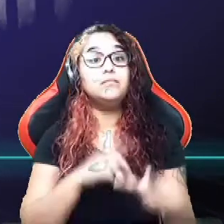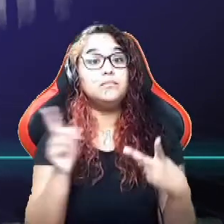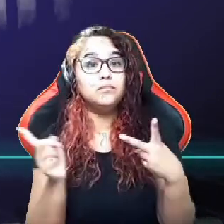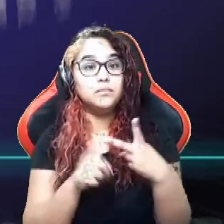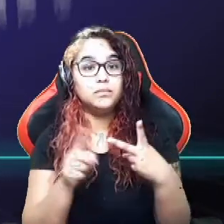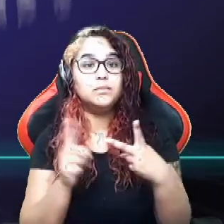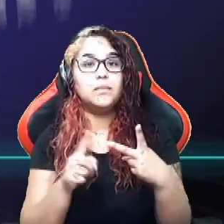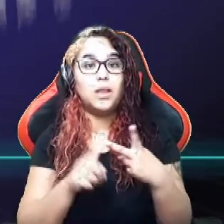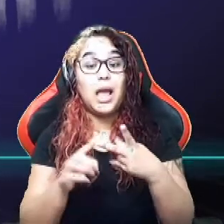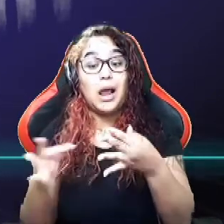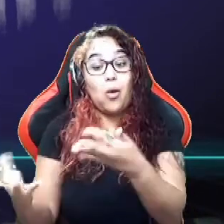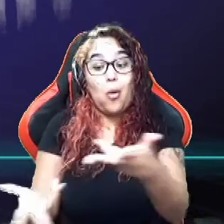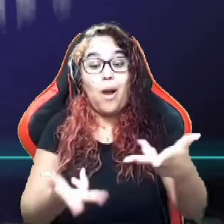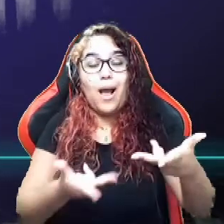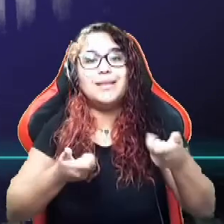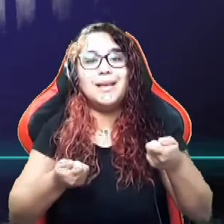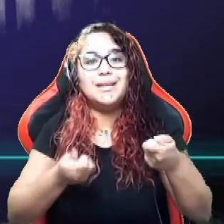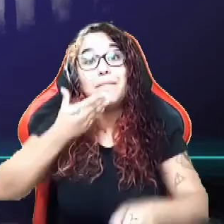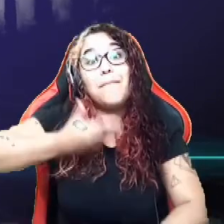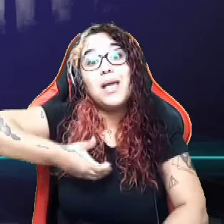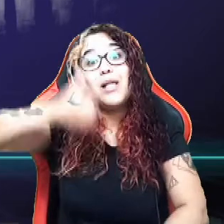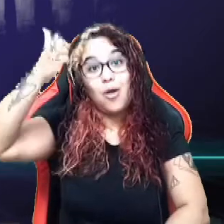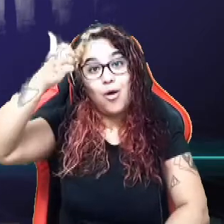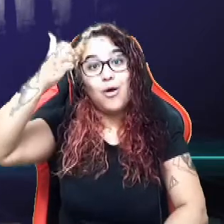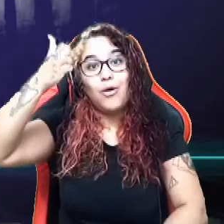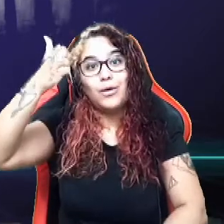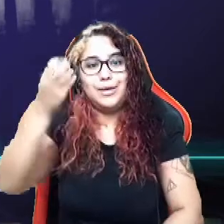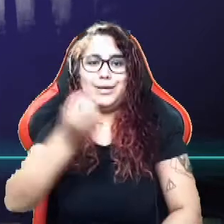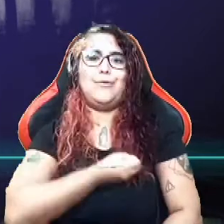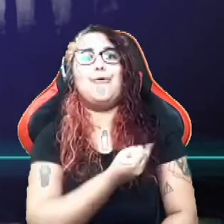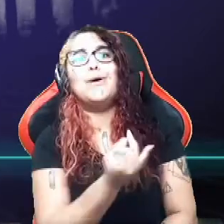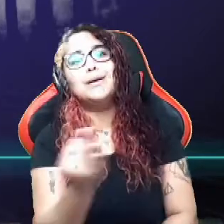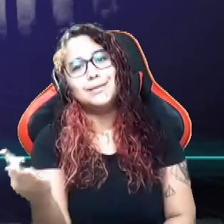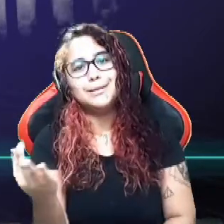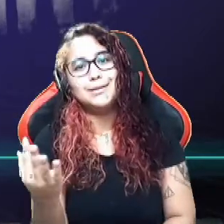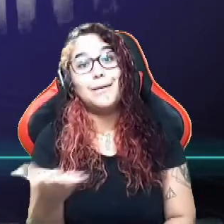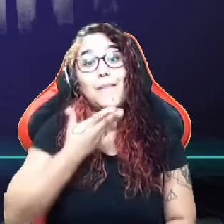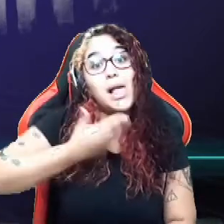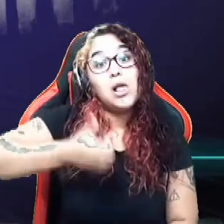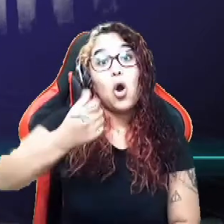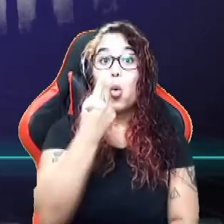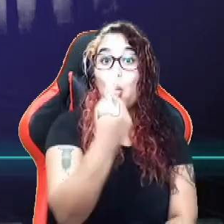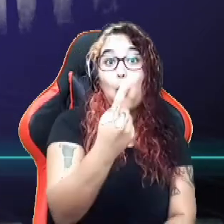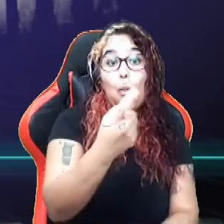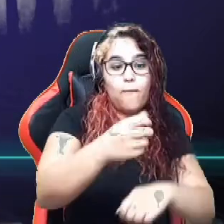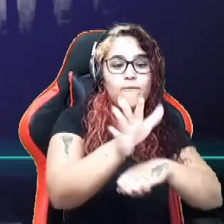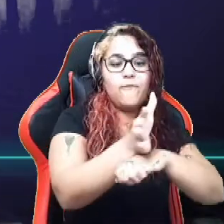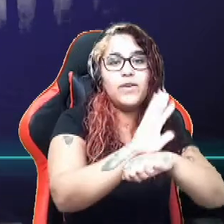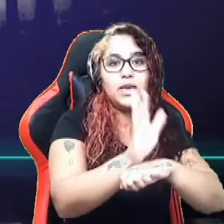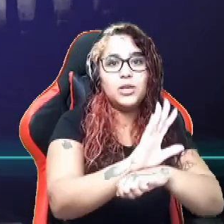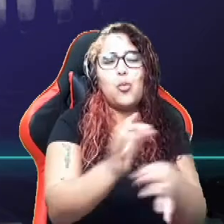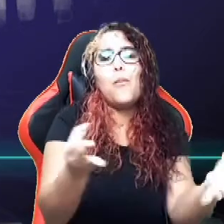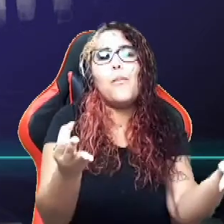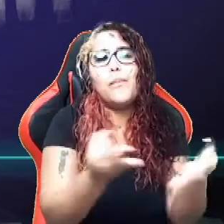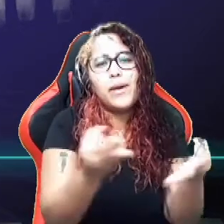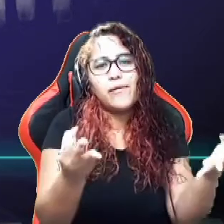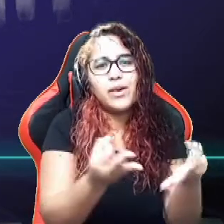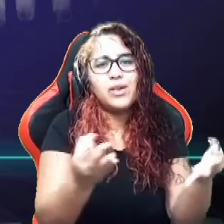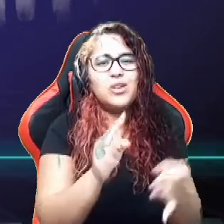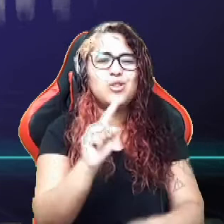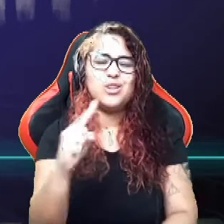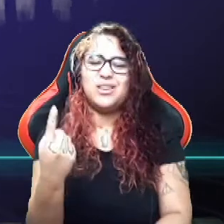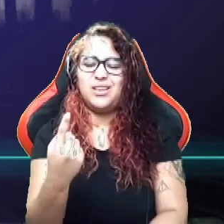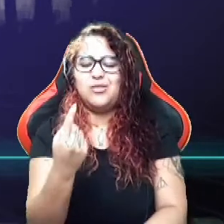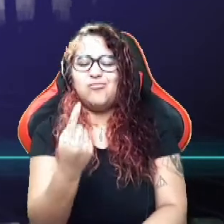and this is really important. Number two, quality over quantity. You'd rather create